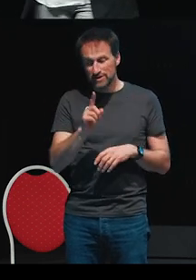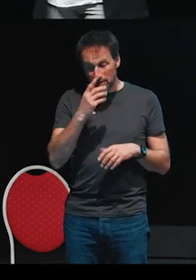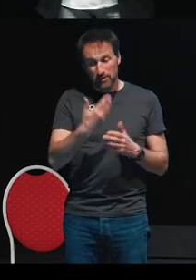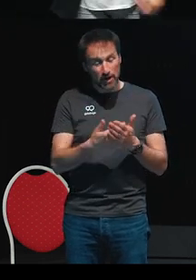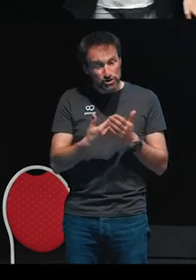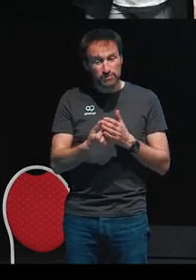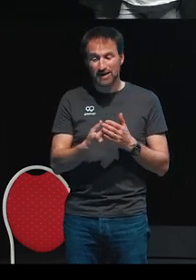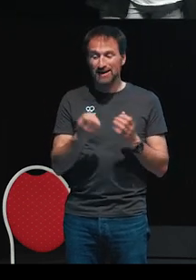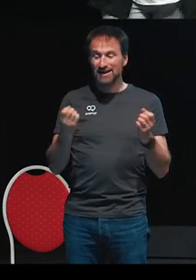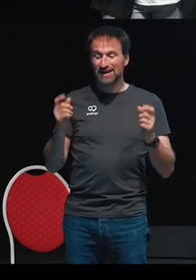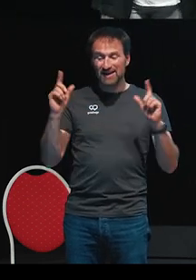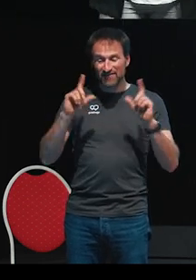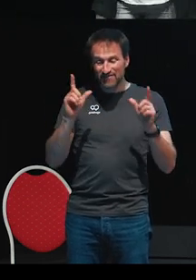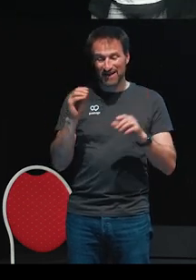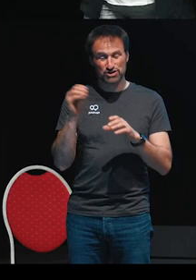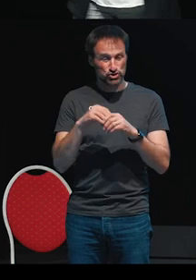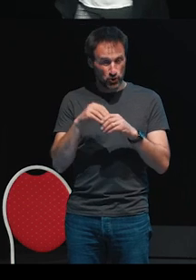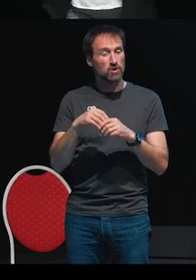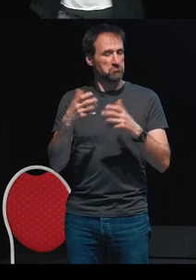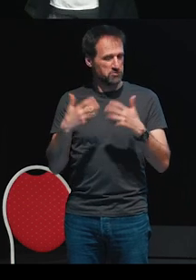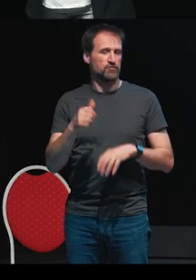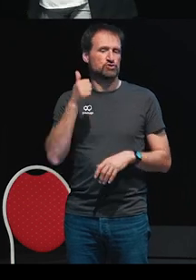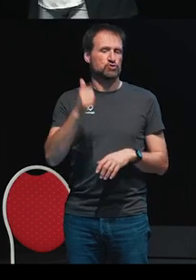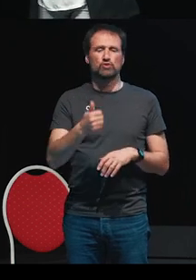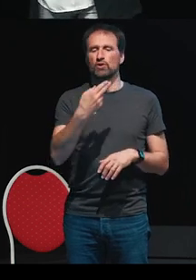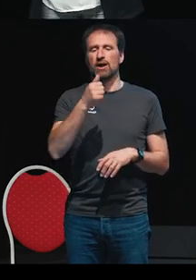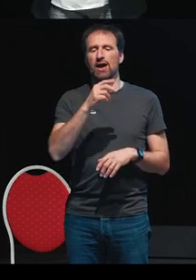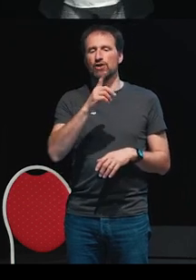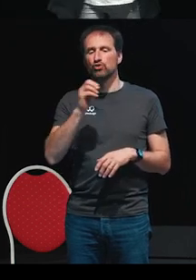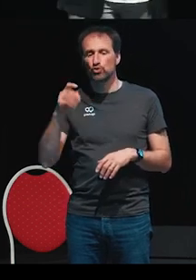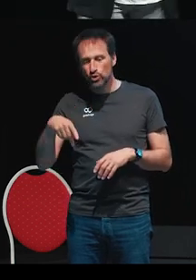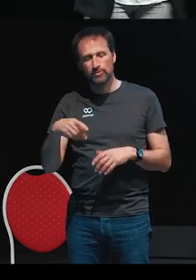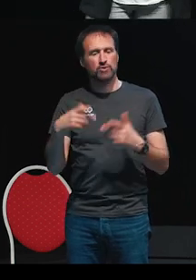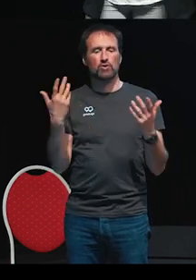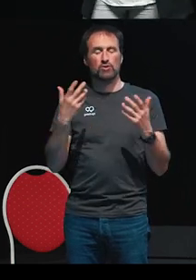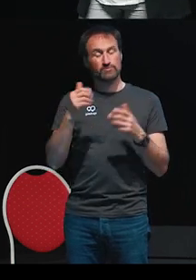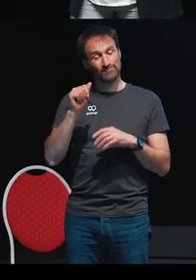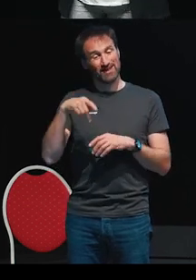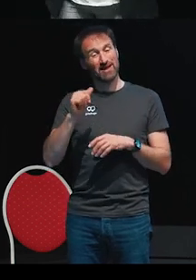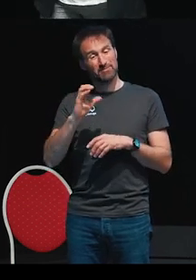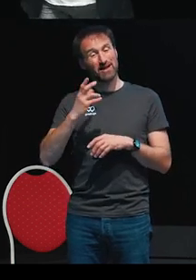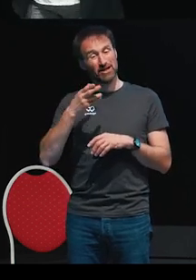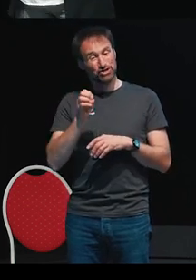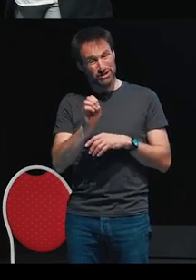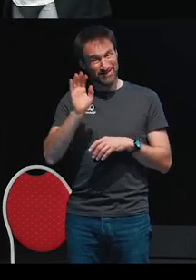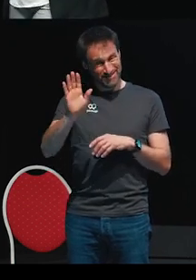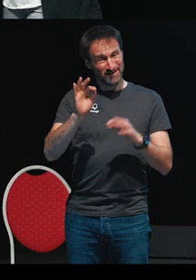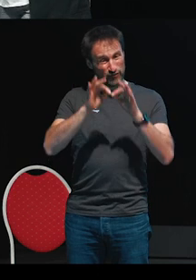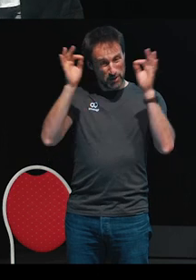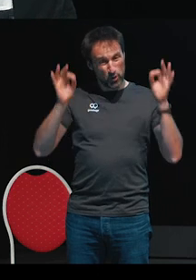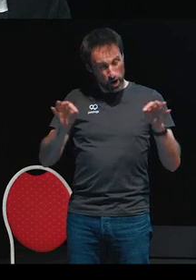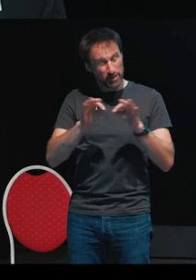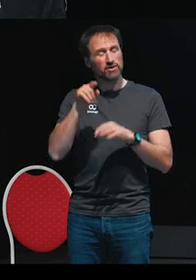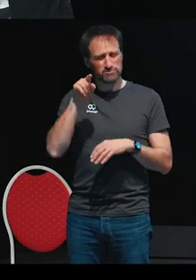it really well. Hadoop, that's a framework by Apache for that. That framework enables us